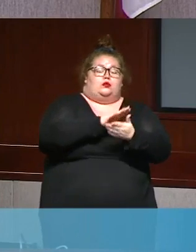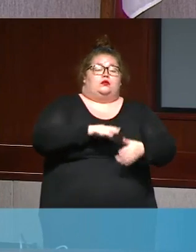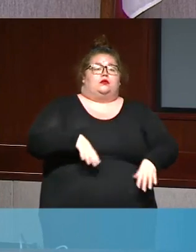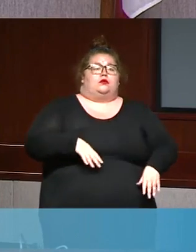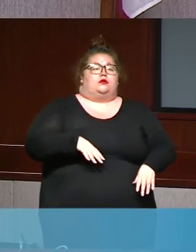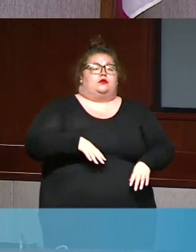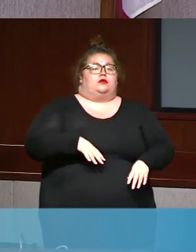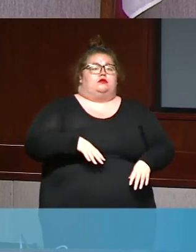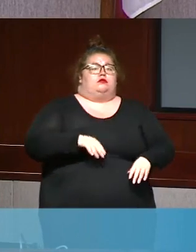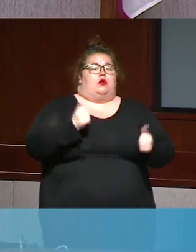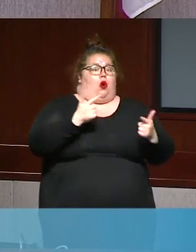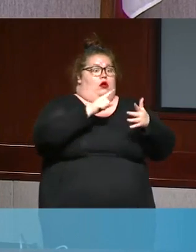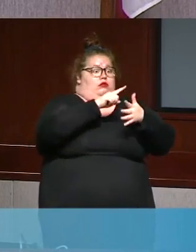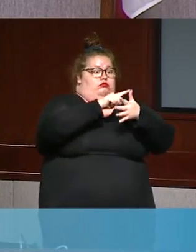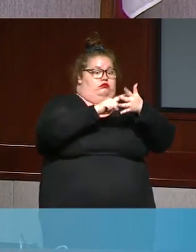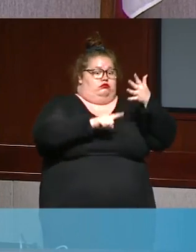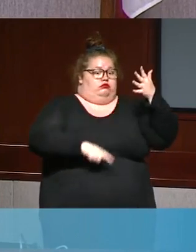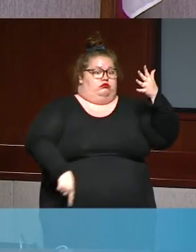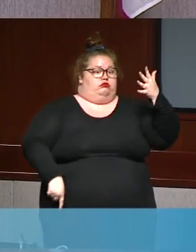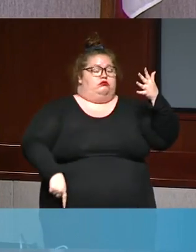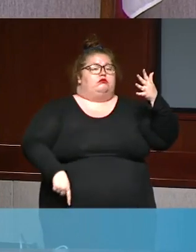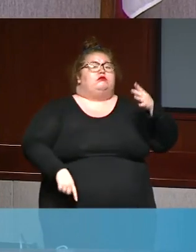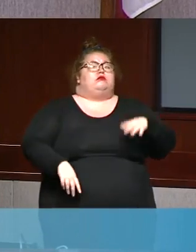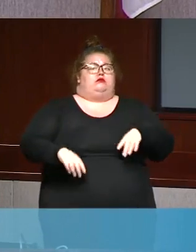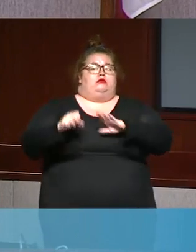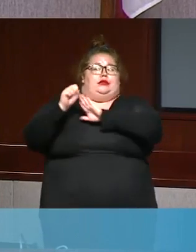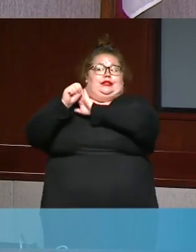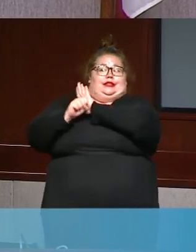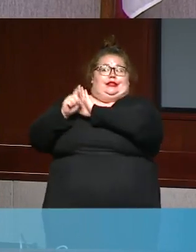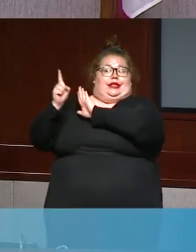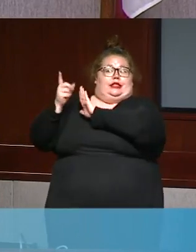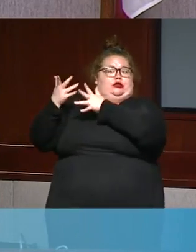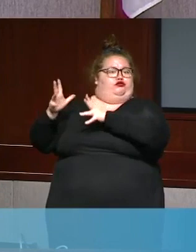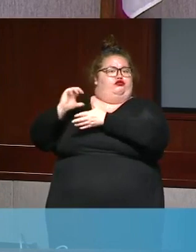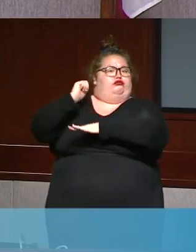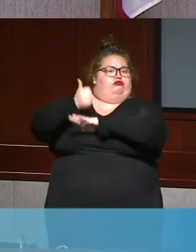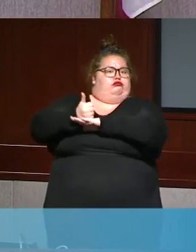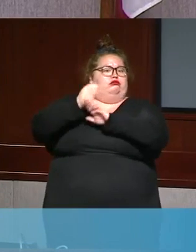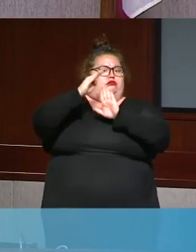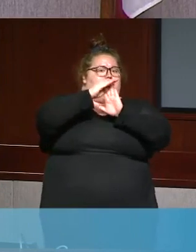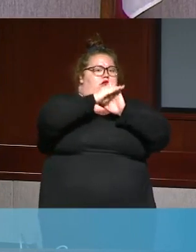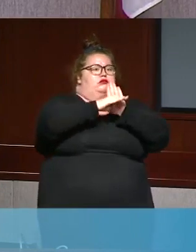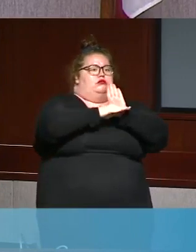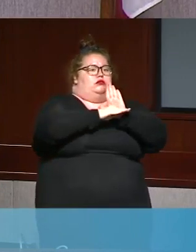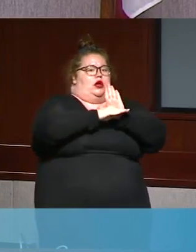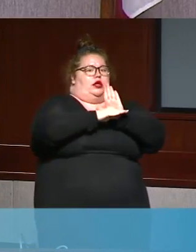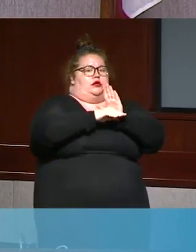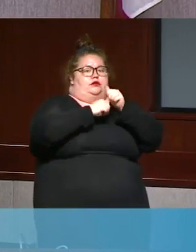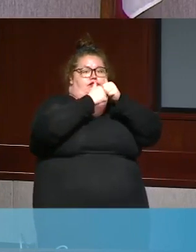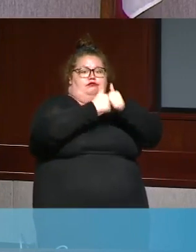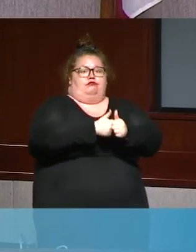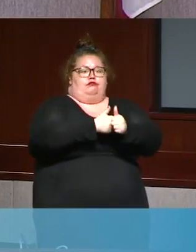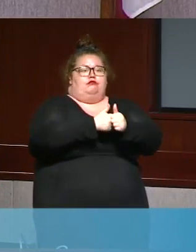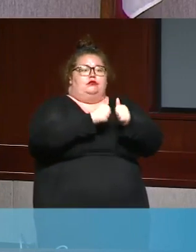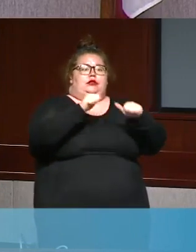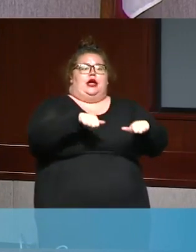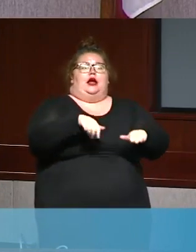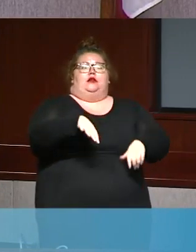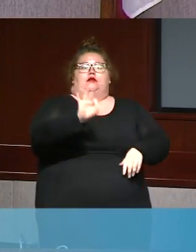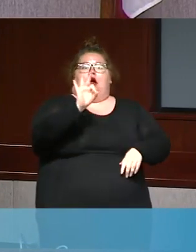Those industries the state has issued guidance for. That guidance can be found